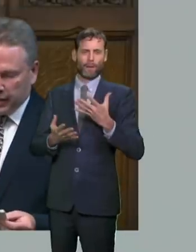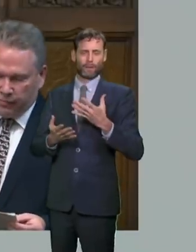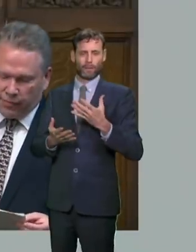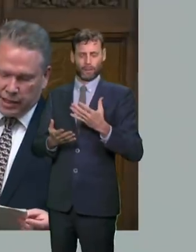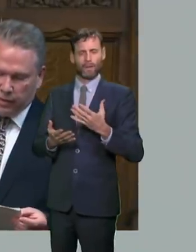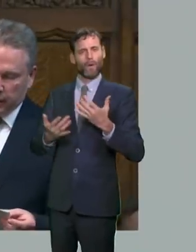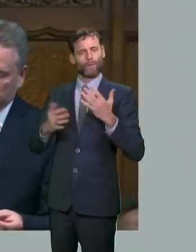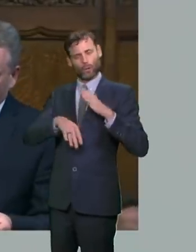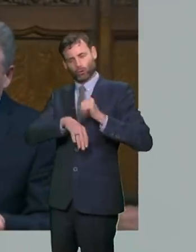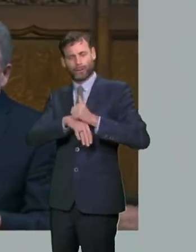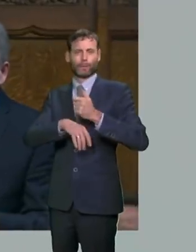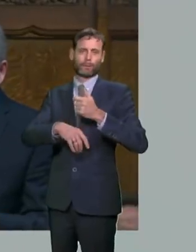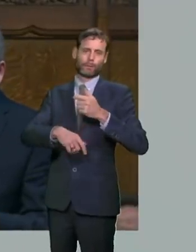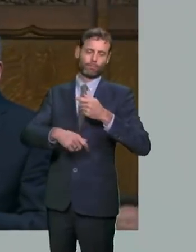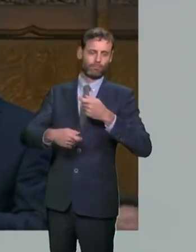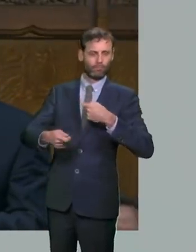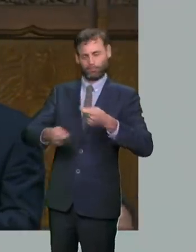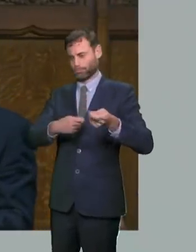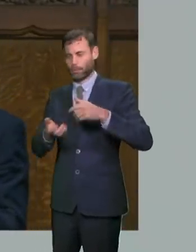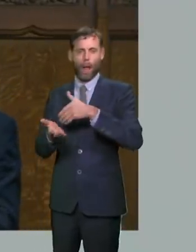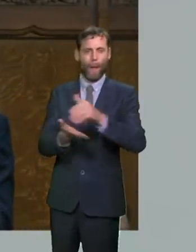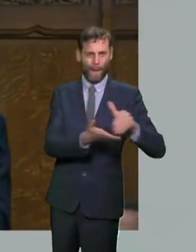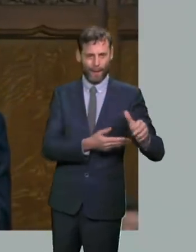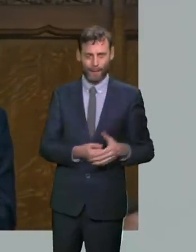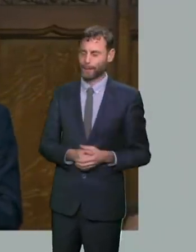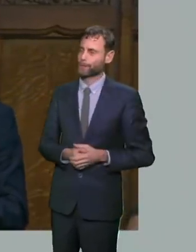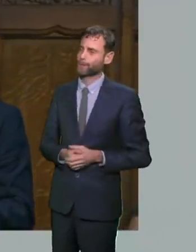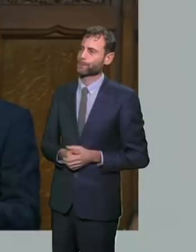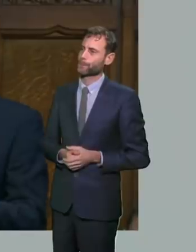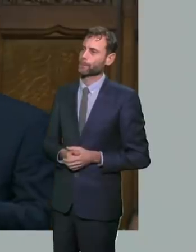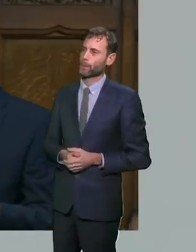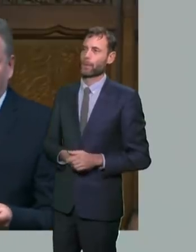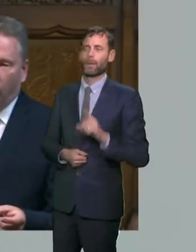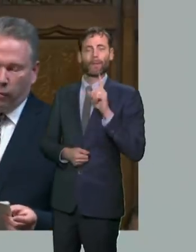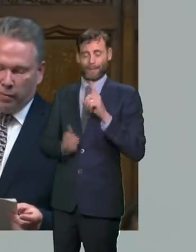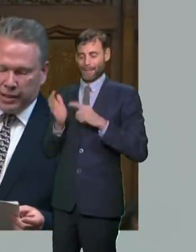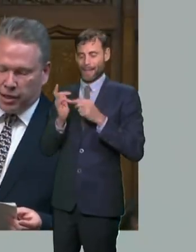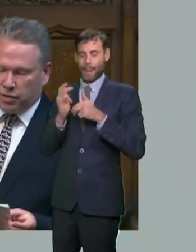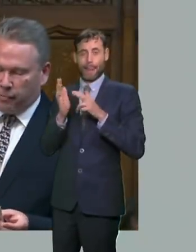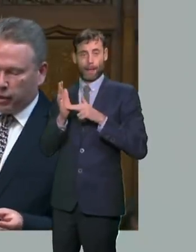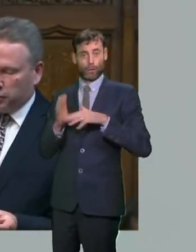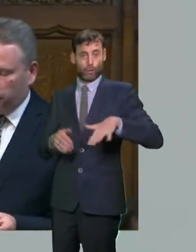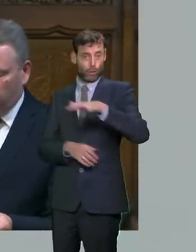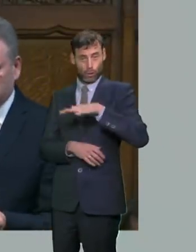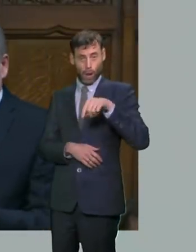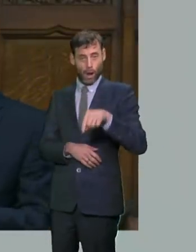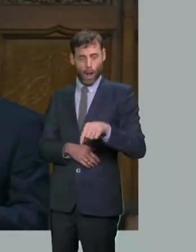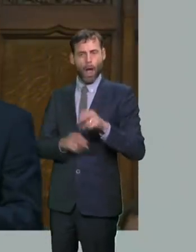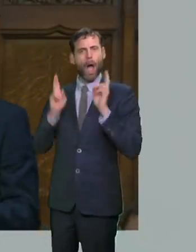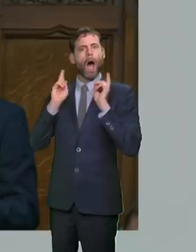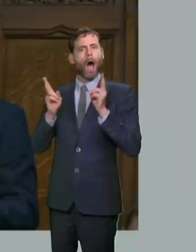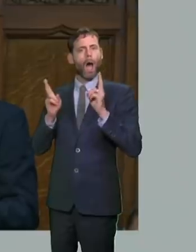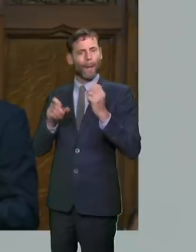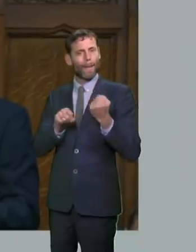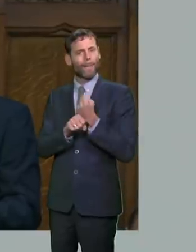of festivities. However, what is less than marvellous for my constituents is the levelling down of Lincolnshire's highway maintenance grant by 25%